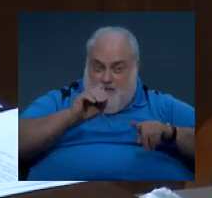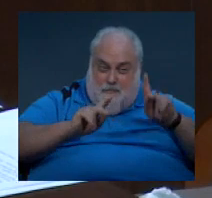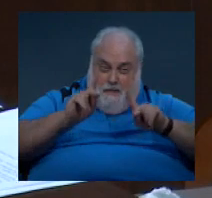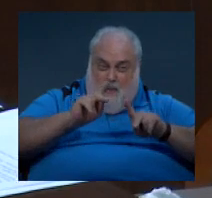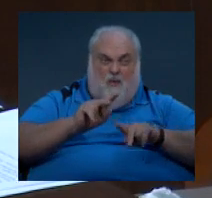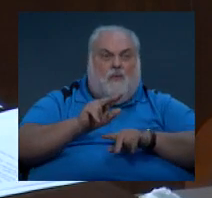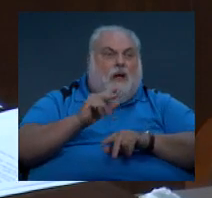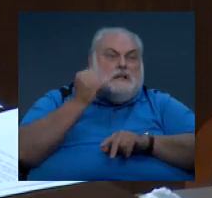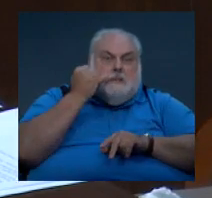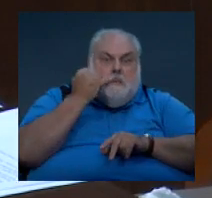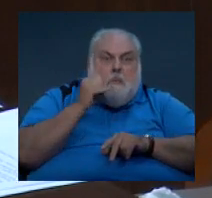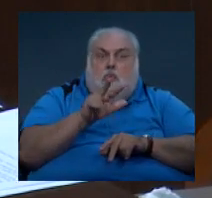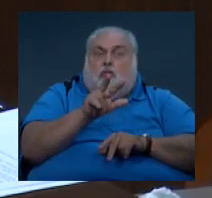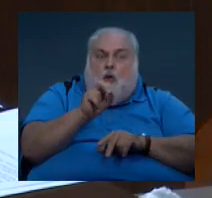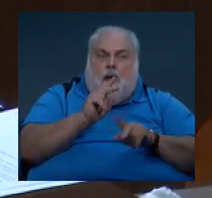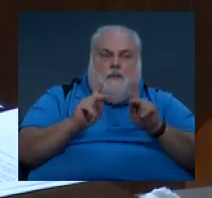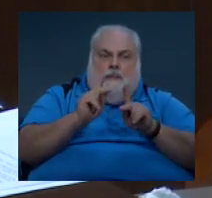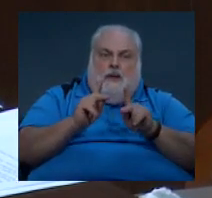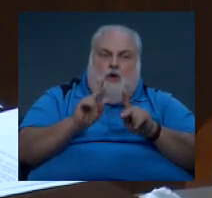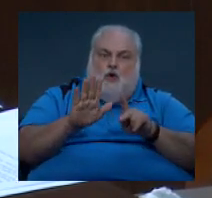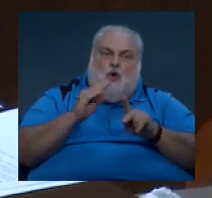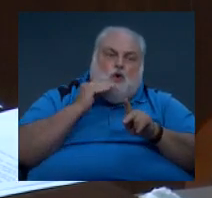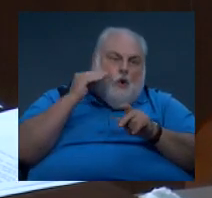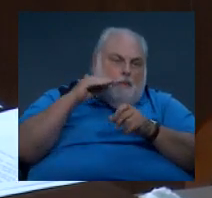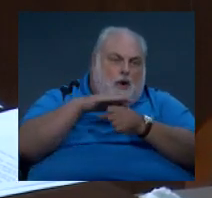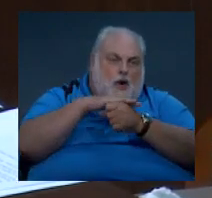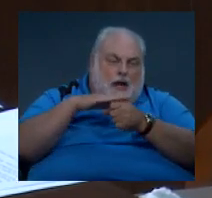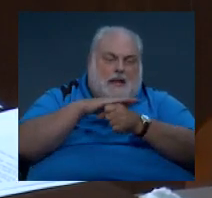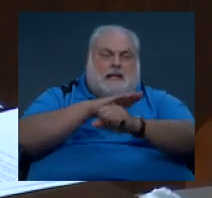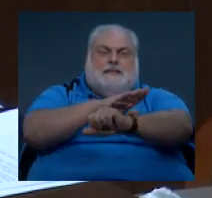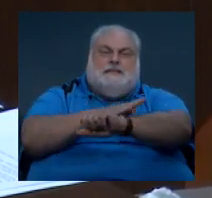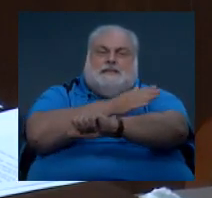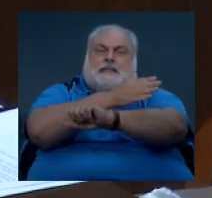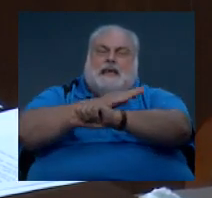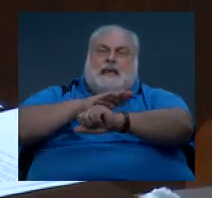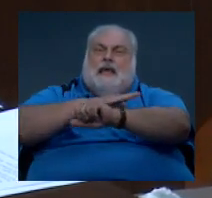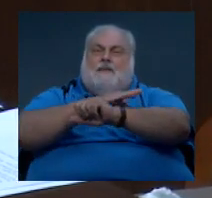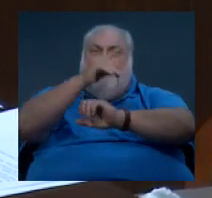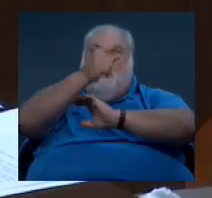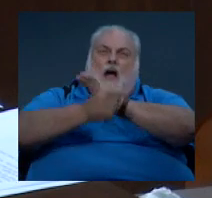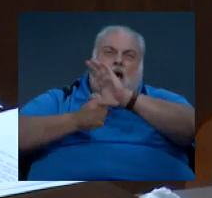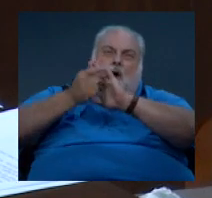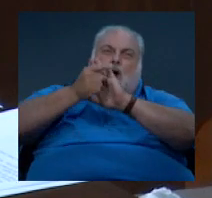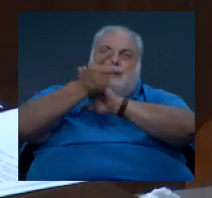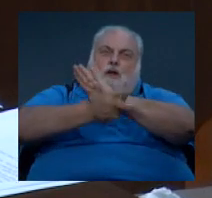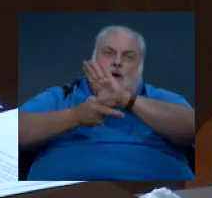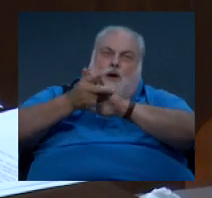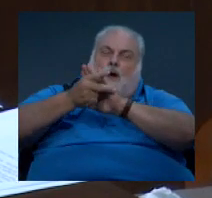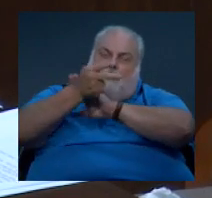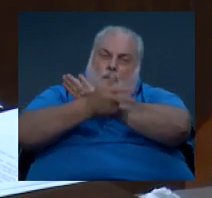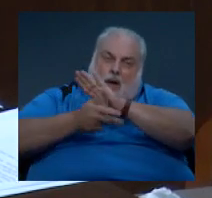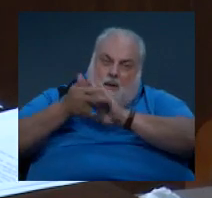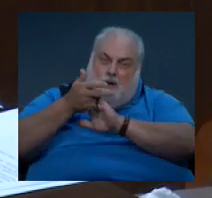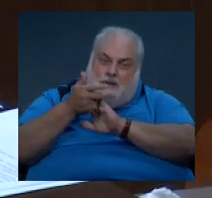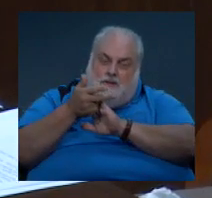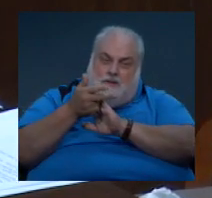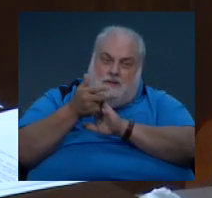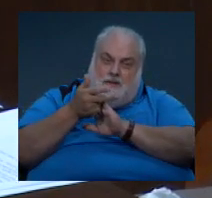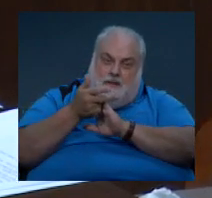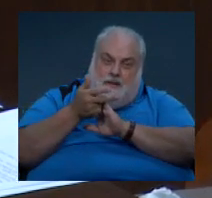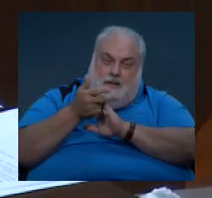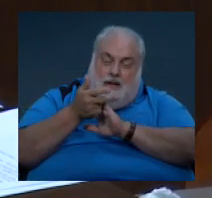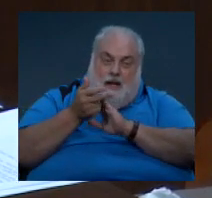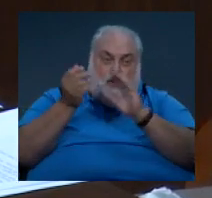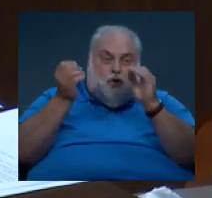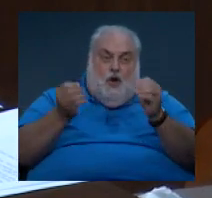or 40 people in your neighborhood singing for hours on end, 2 or 3 hours.